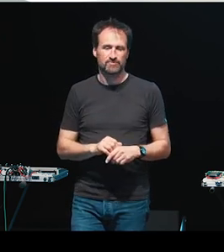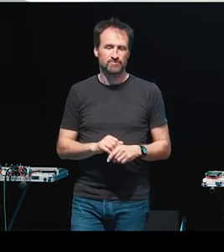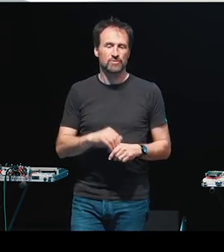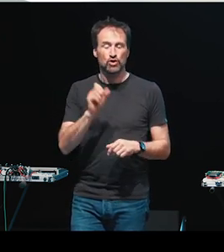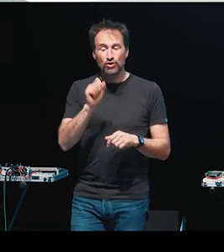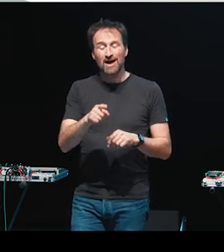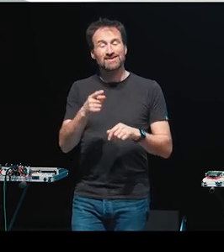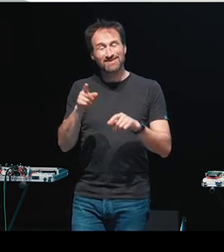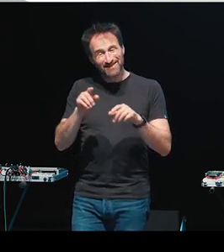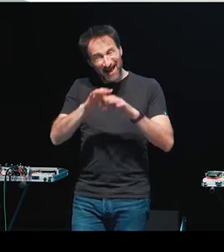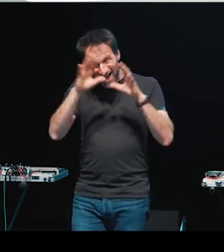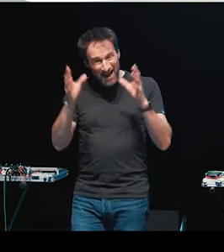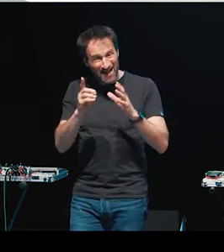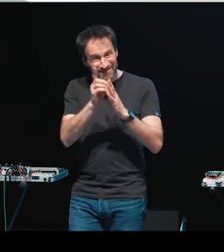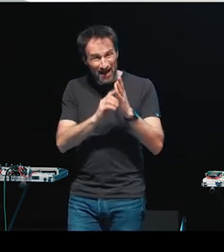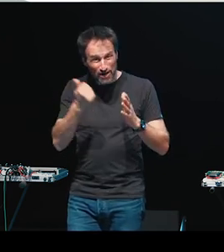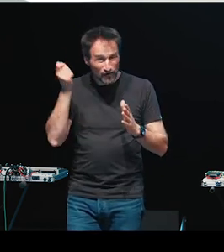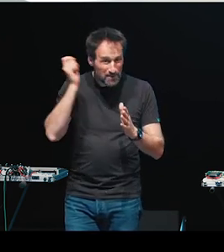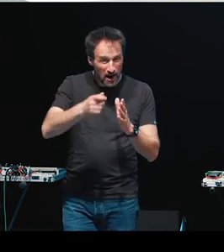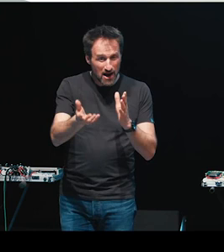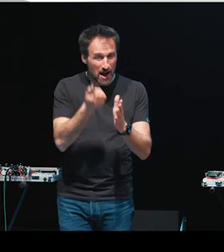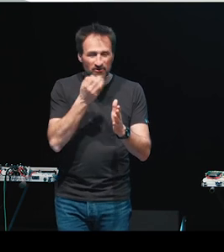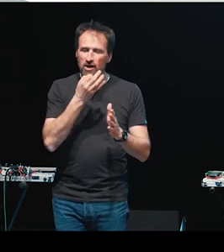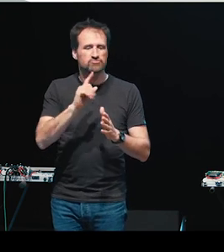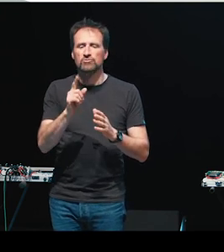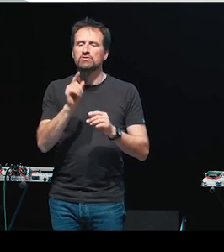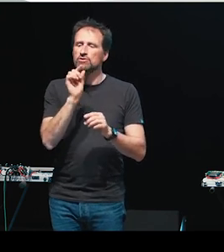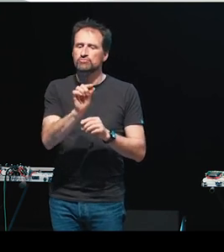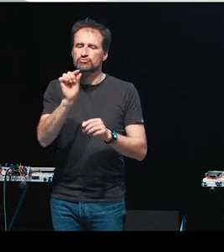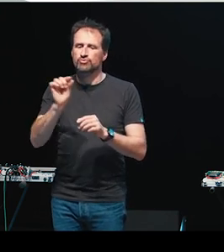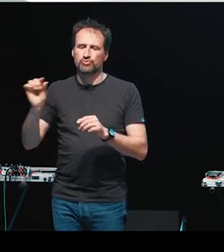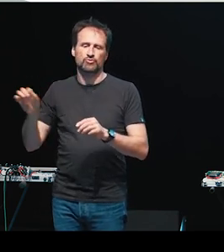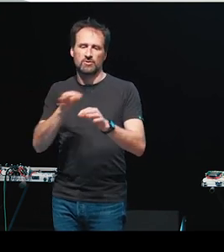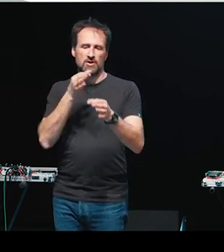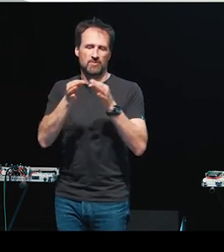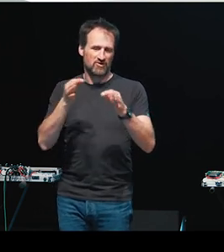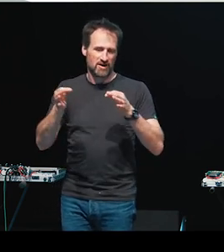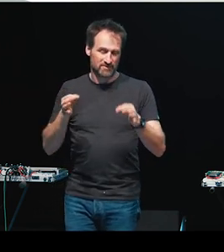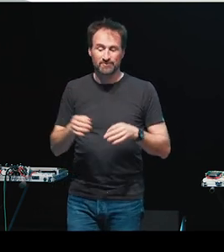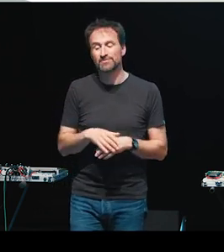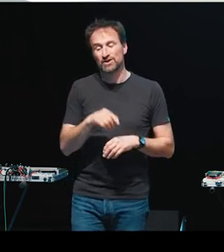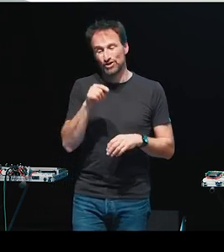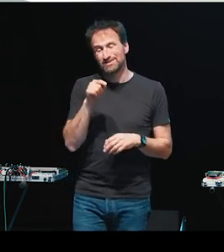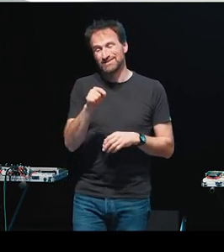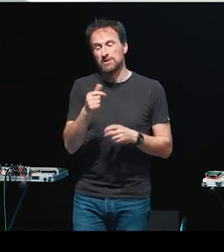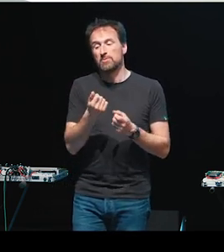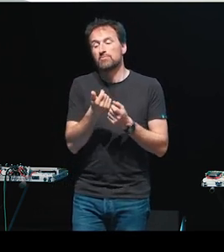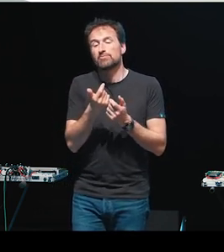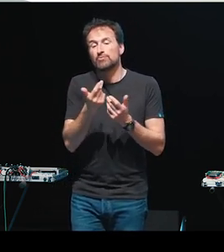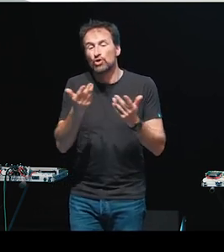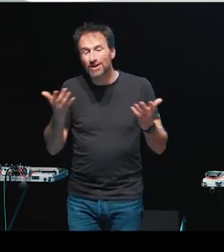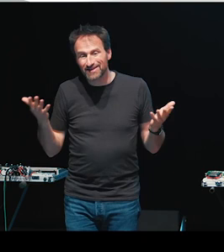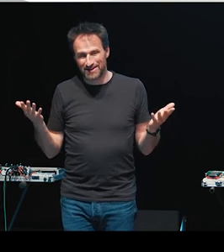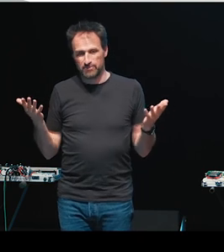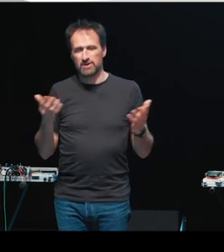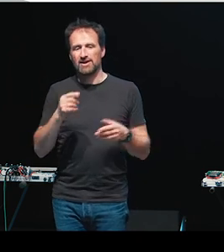So one solution is to just make multiple GraphQL queries. And this is the most common approach to this issue. You split your code up into